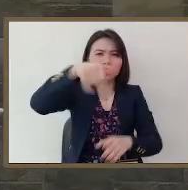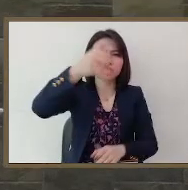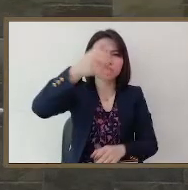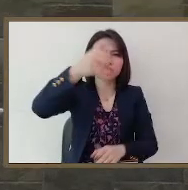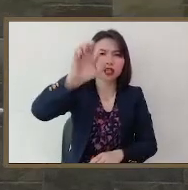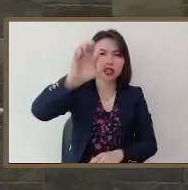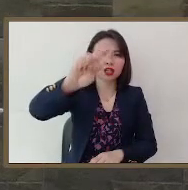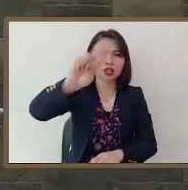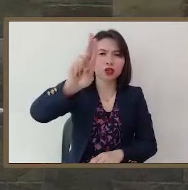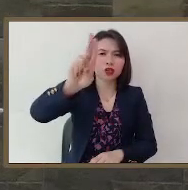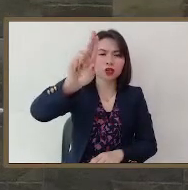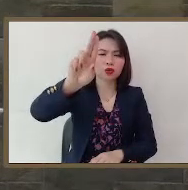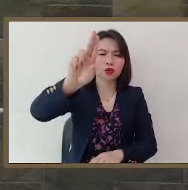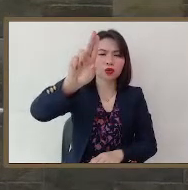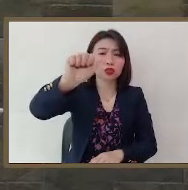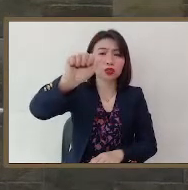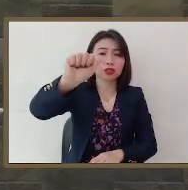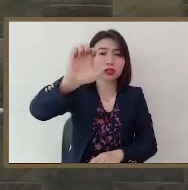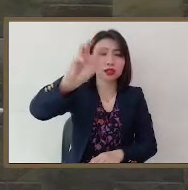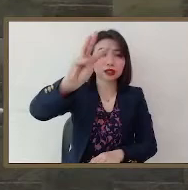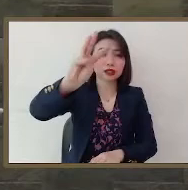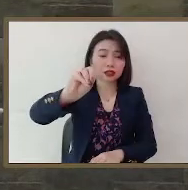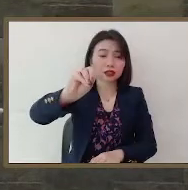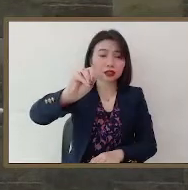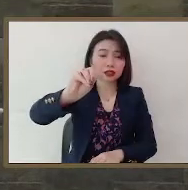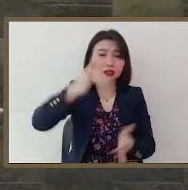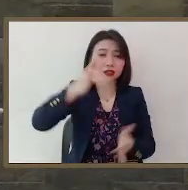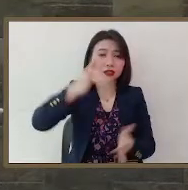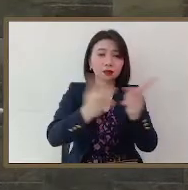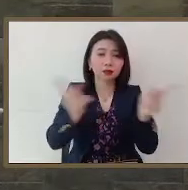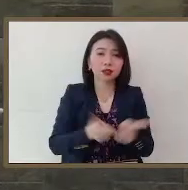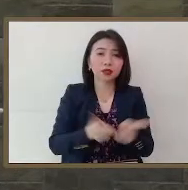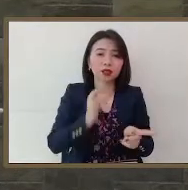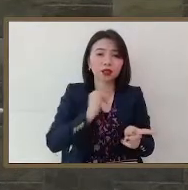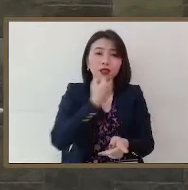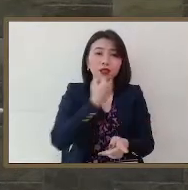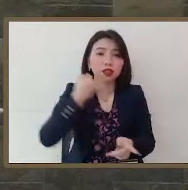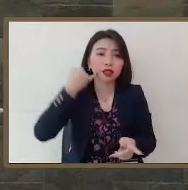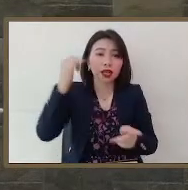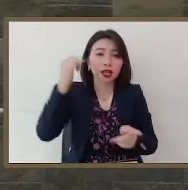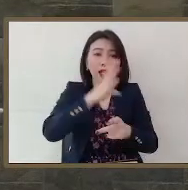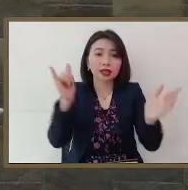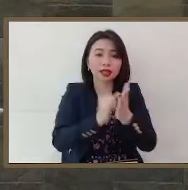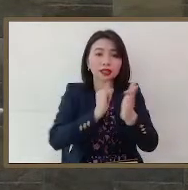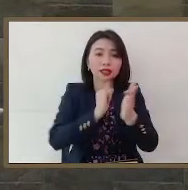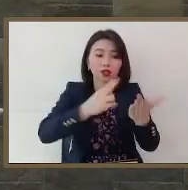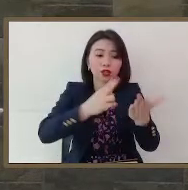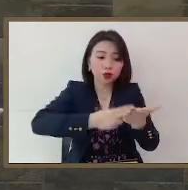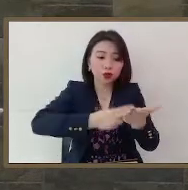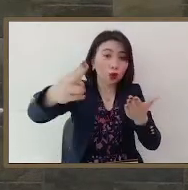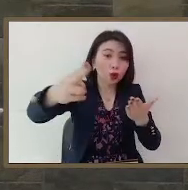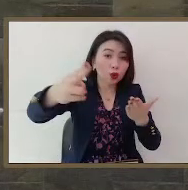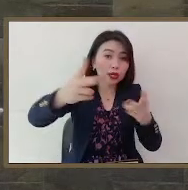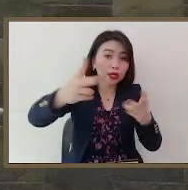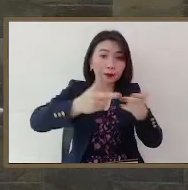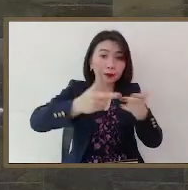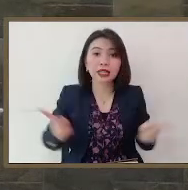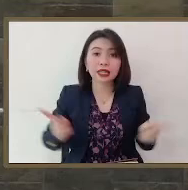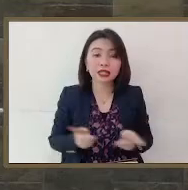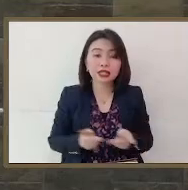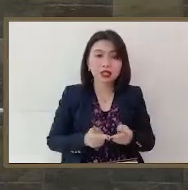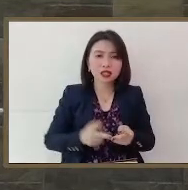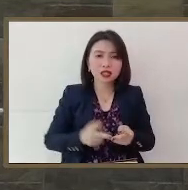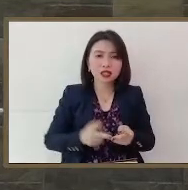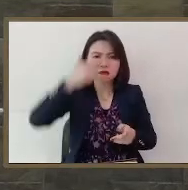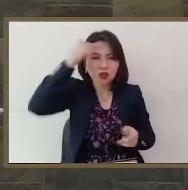Jerusalem for the Jewish people, kapatid, is a holy city. And it is a holy city because it